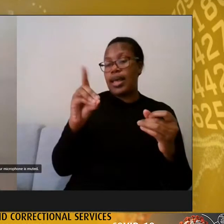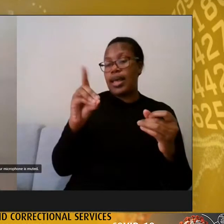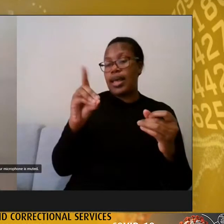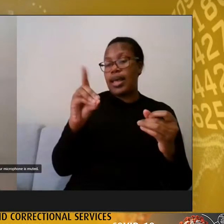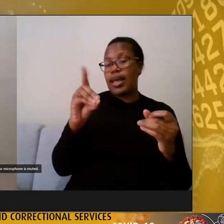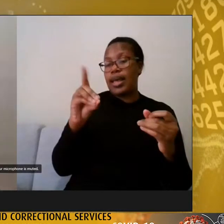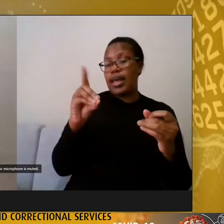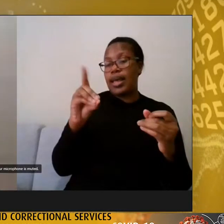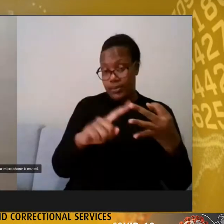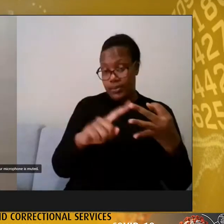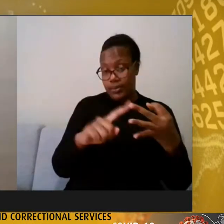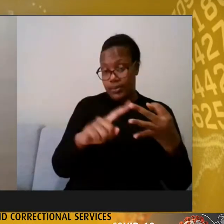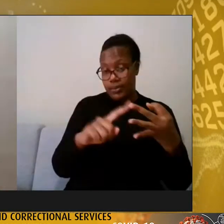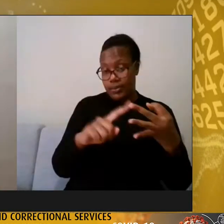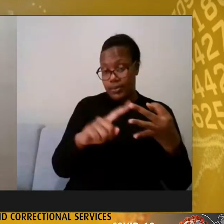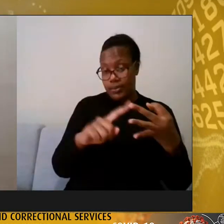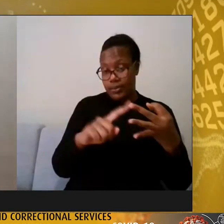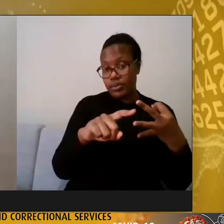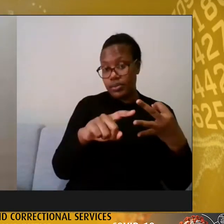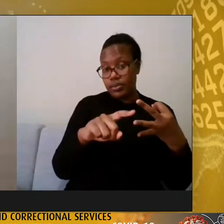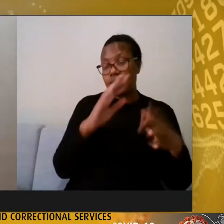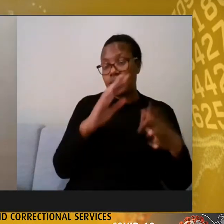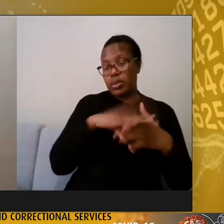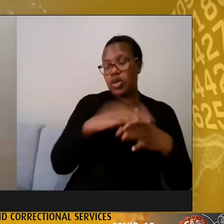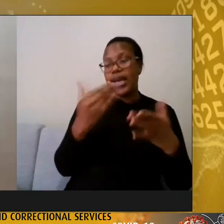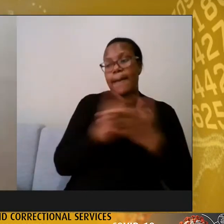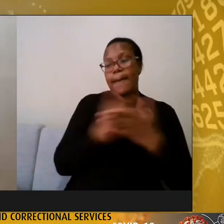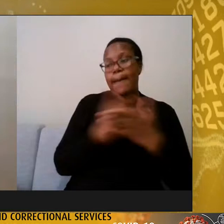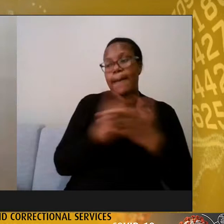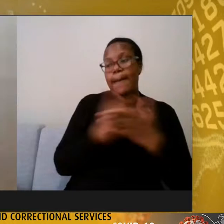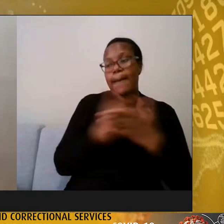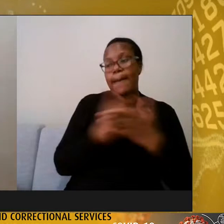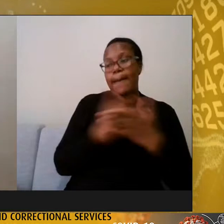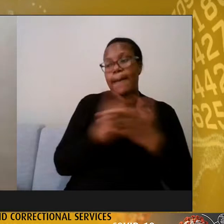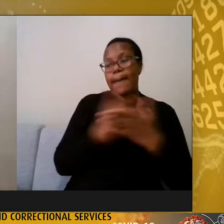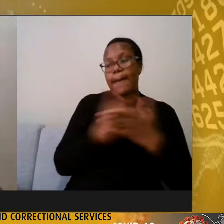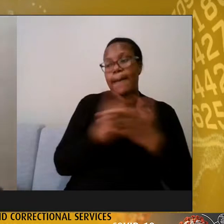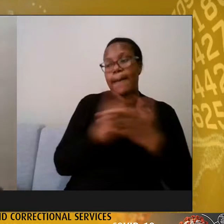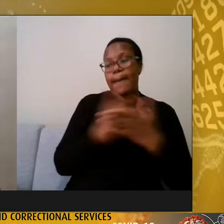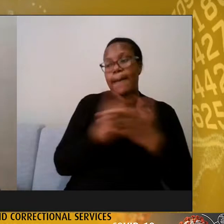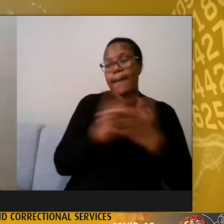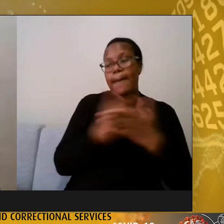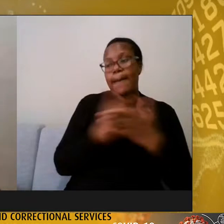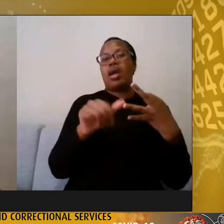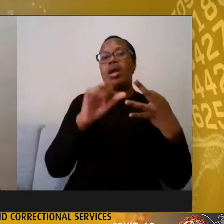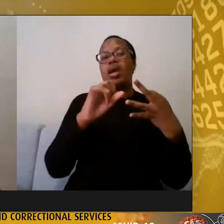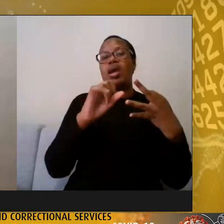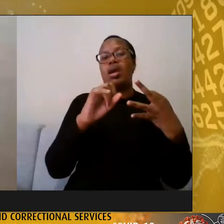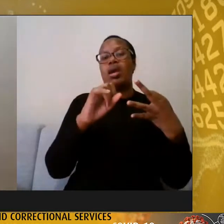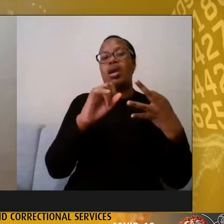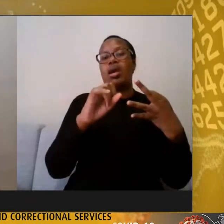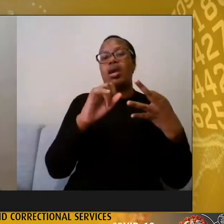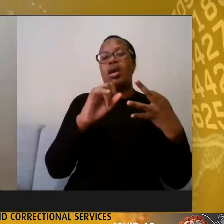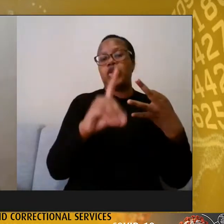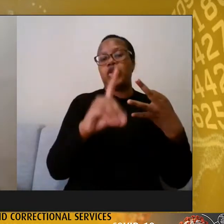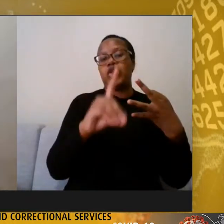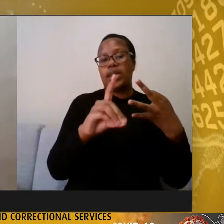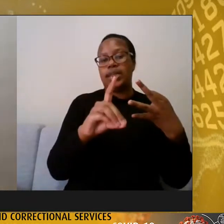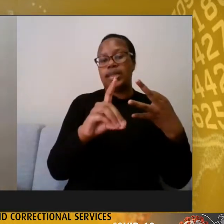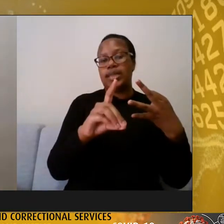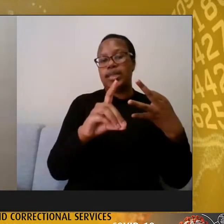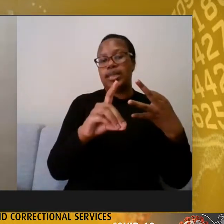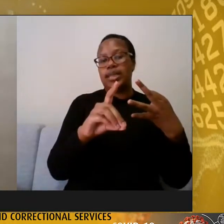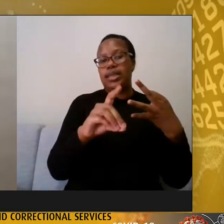his question, seeing that I missed him. And then followed, Honourable Jantjies will follow. And